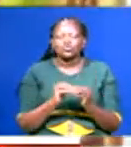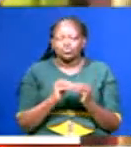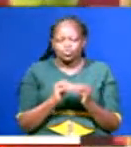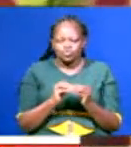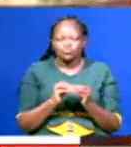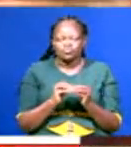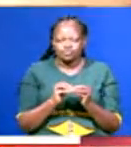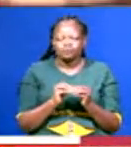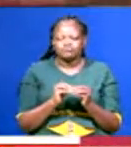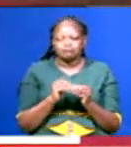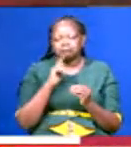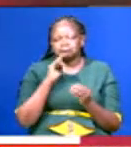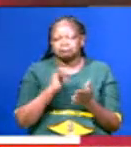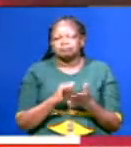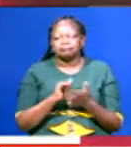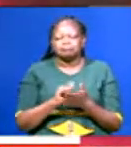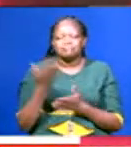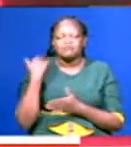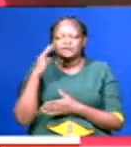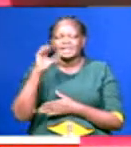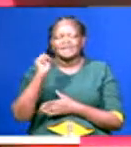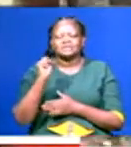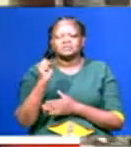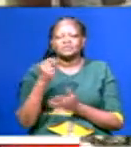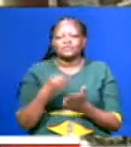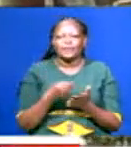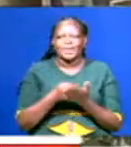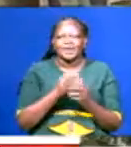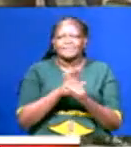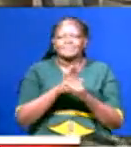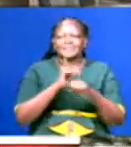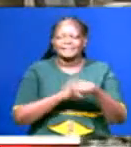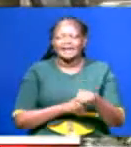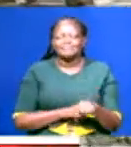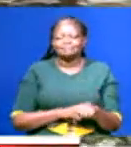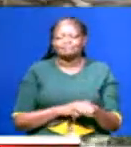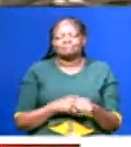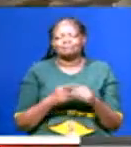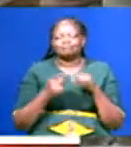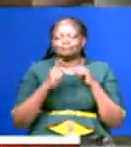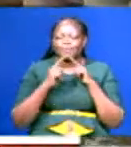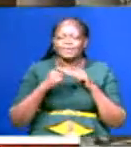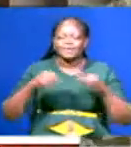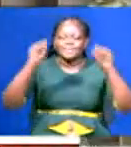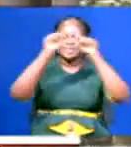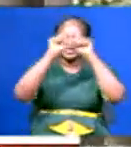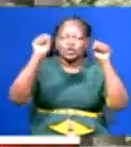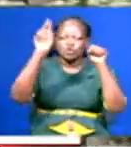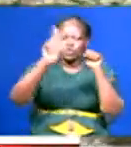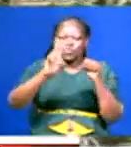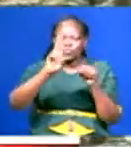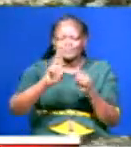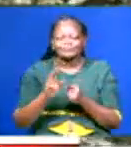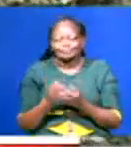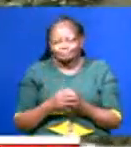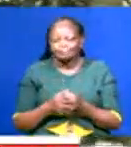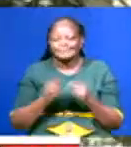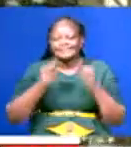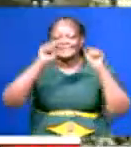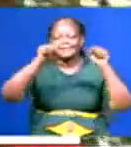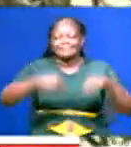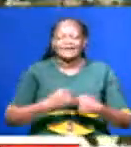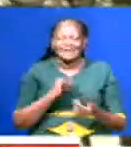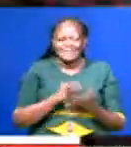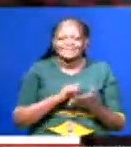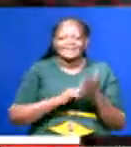former Treasury Cabinet Secretary Ukur Yatani on various occasions invoked the name of former President Uhuru Kenyatta in demanding that she act